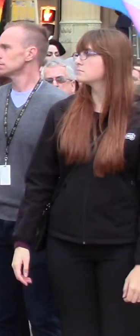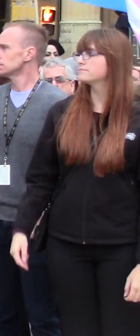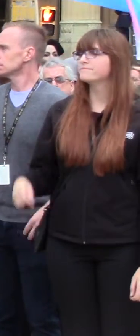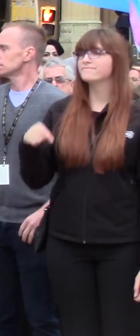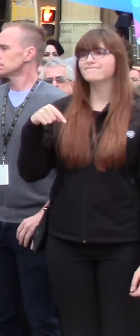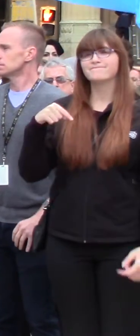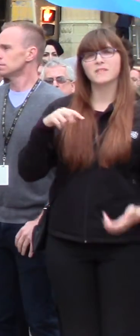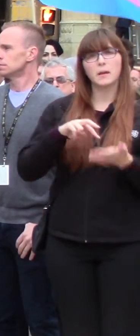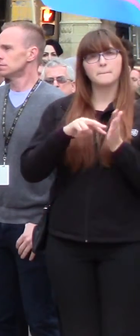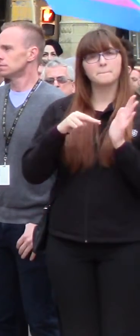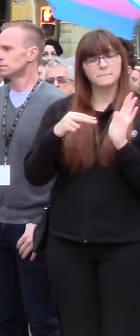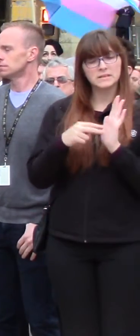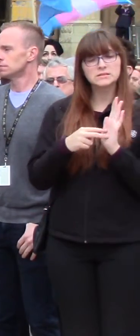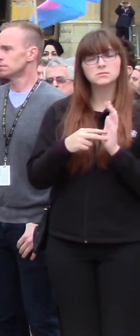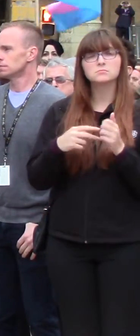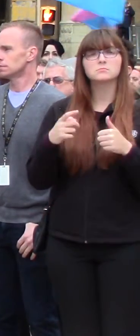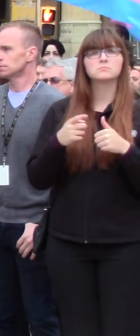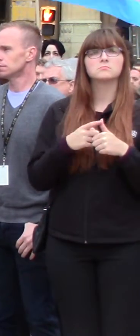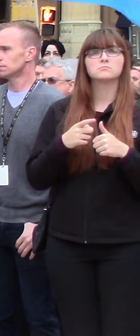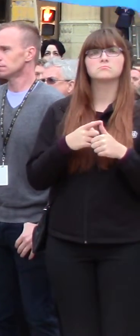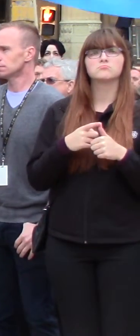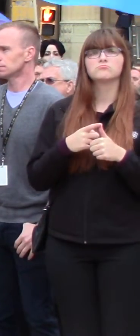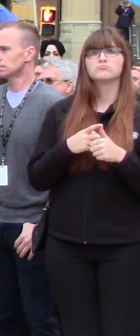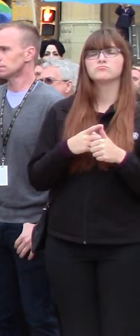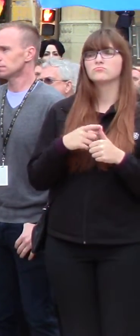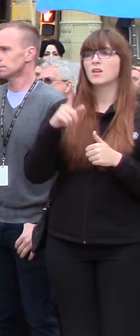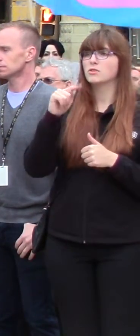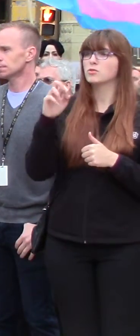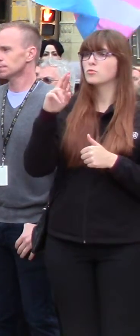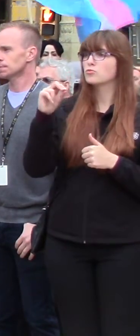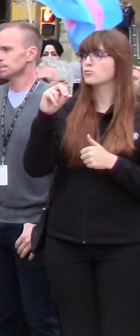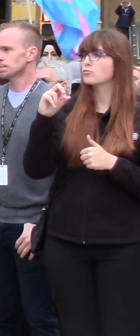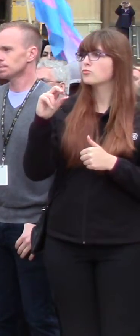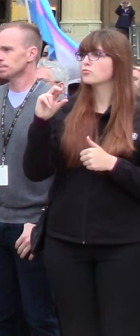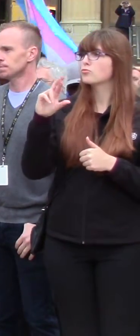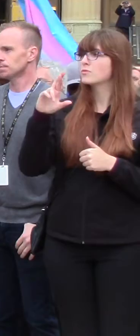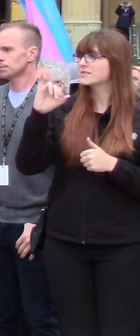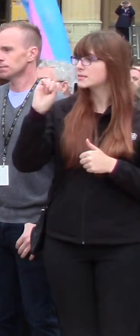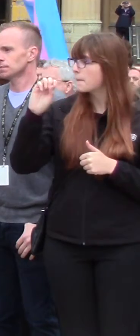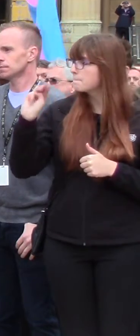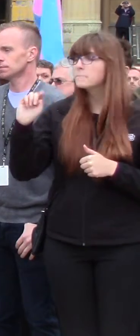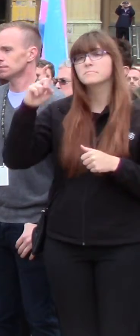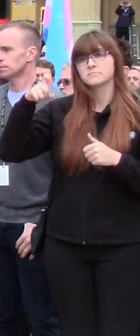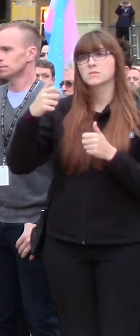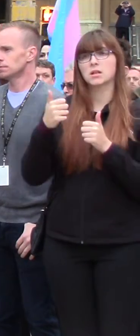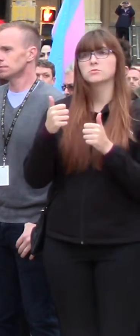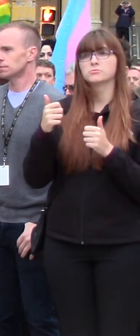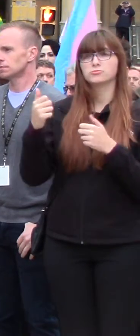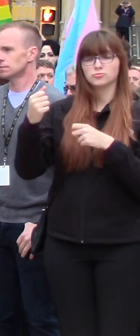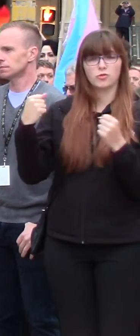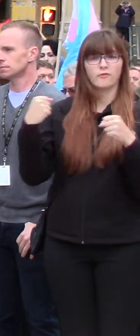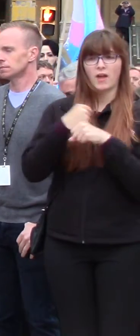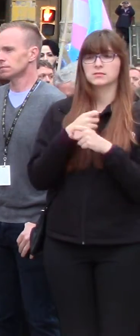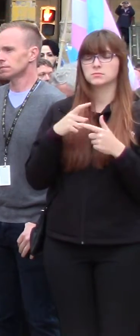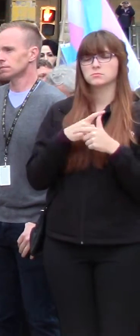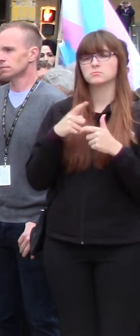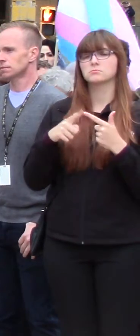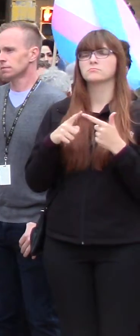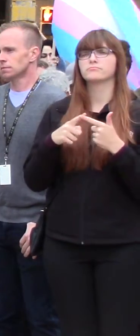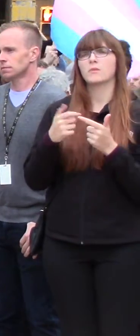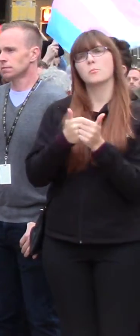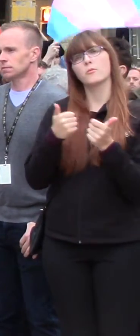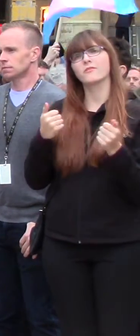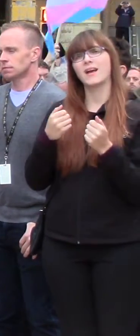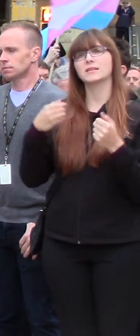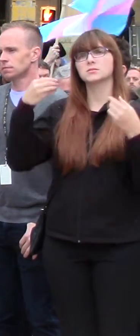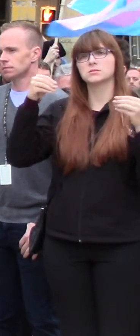This includes fighting domestic or international terrorism, wherever it may be, as well as preventing the sales of arms that are created